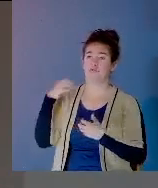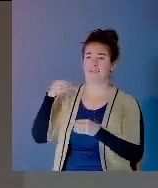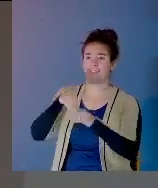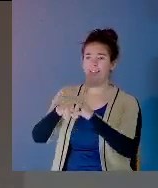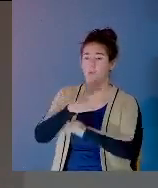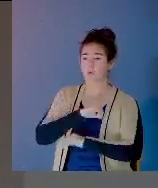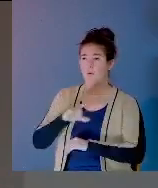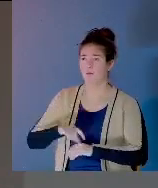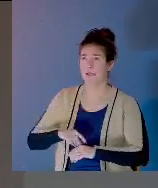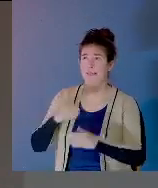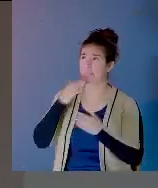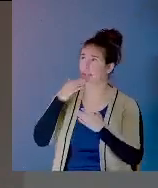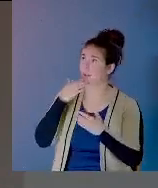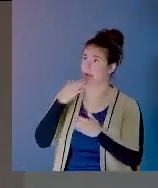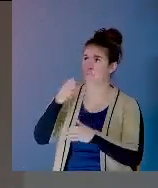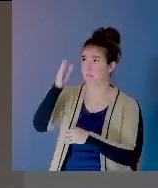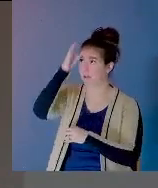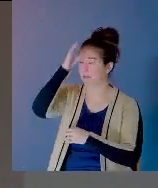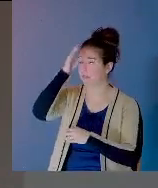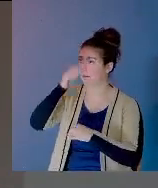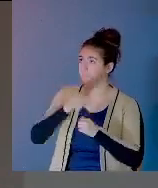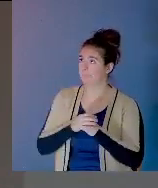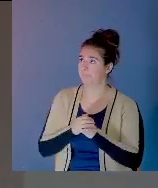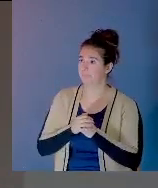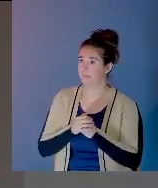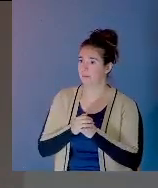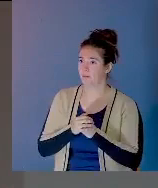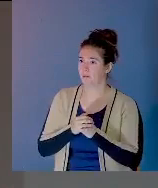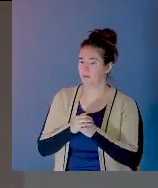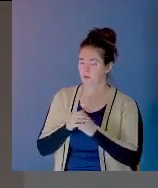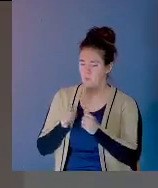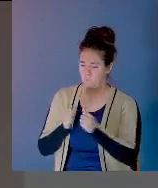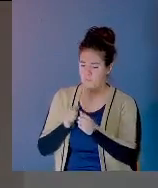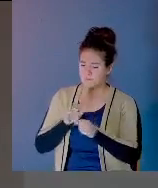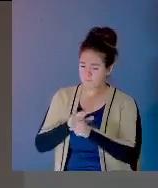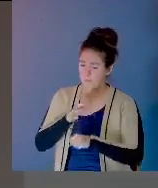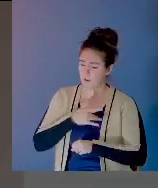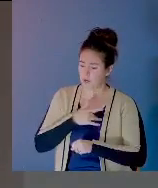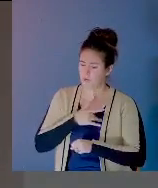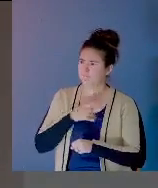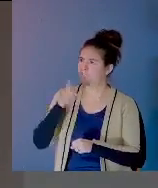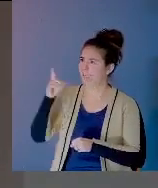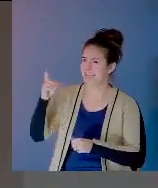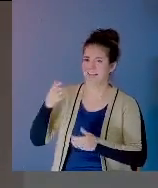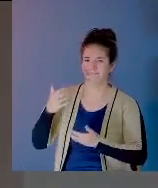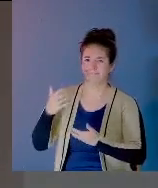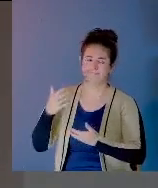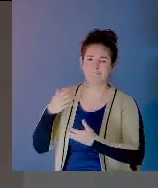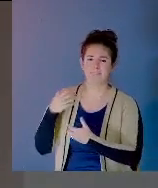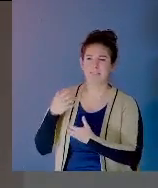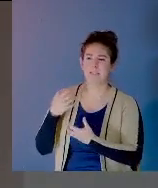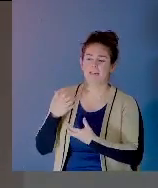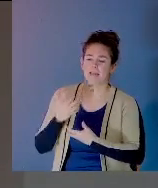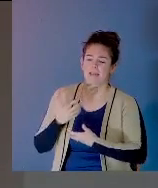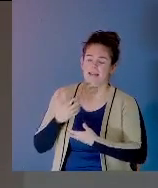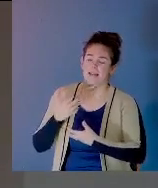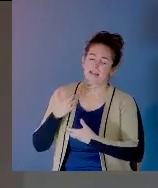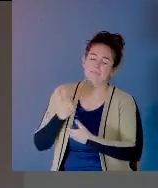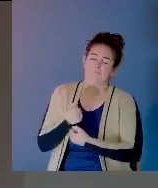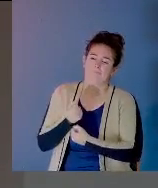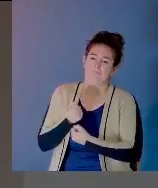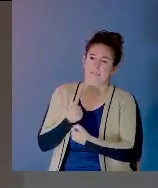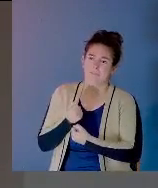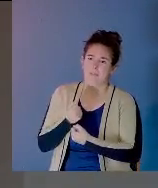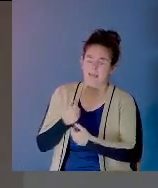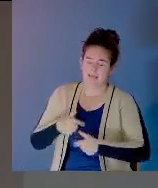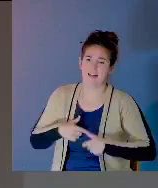And with all my soul, you kept me. He kept me. He kept me alive. Because to